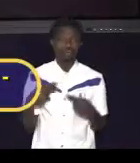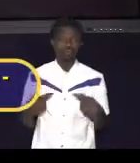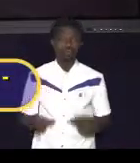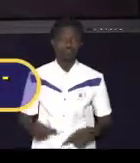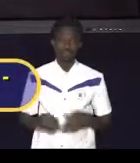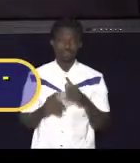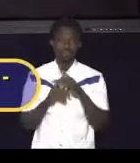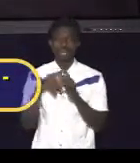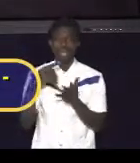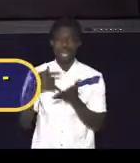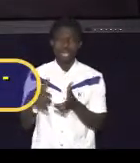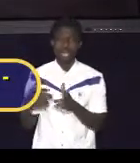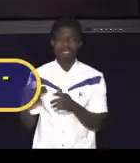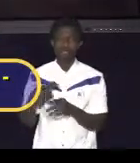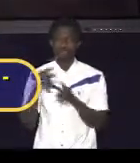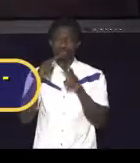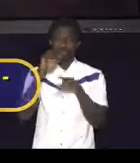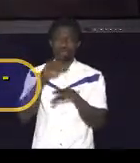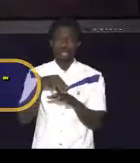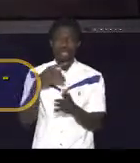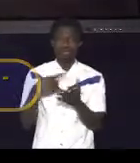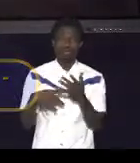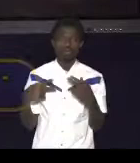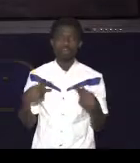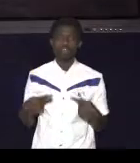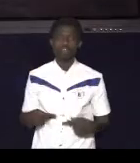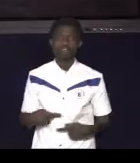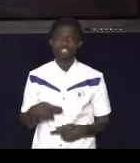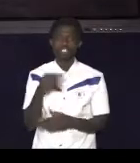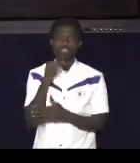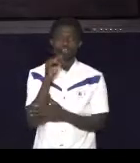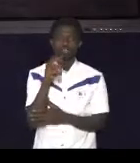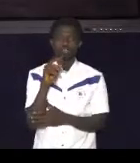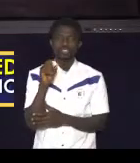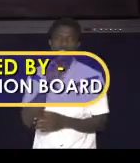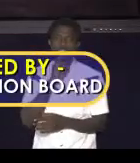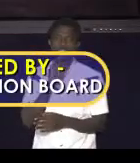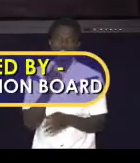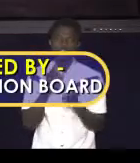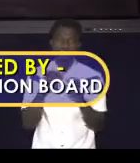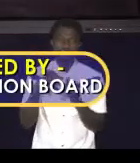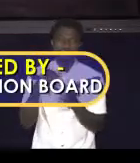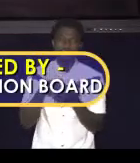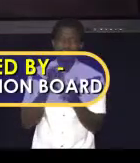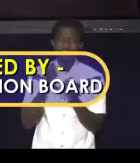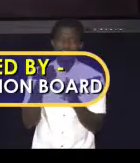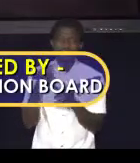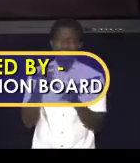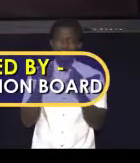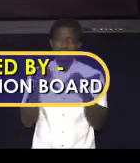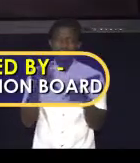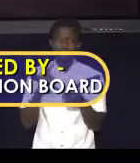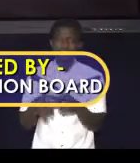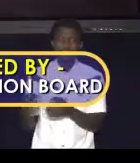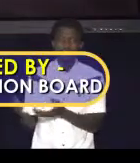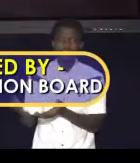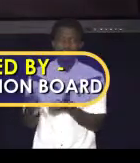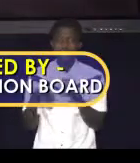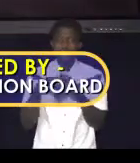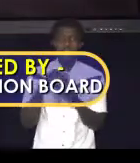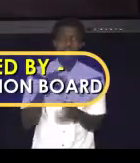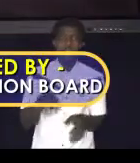at what physical fitness is talking about. It is the ability to carry out